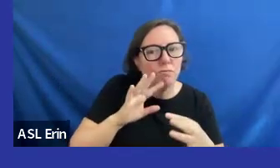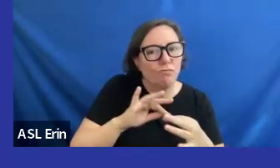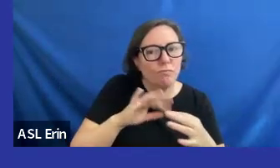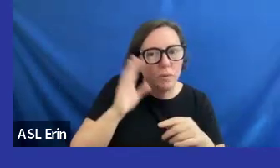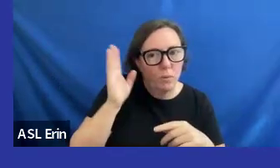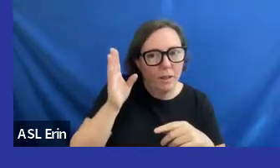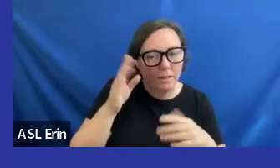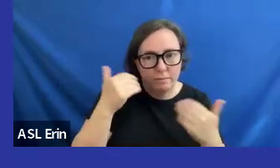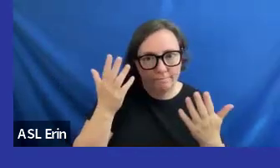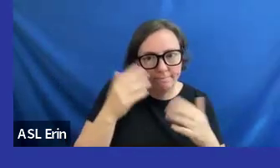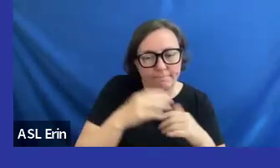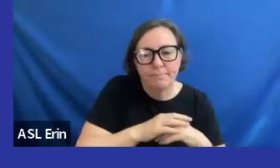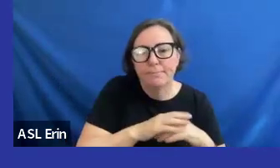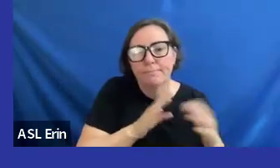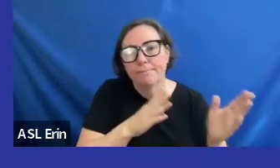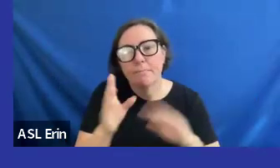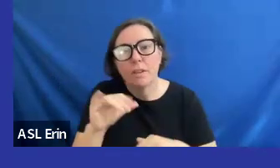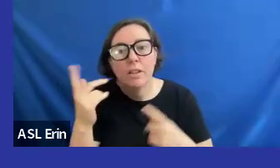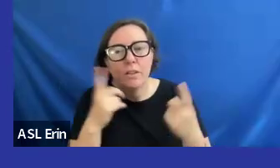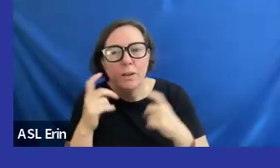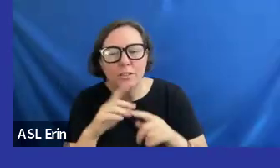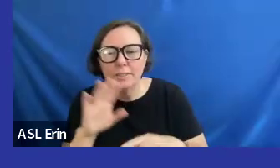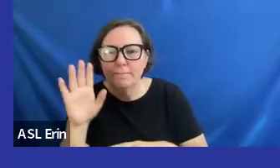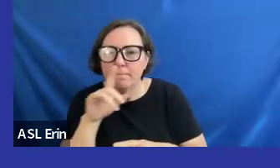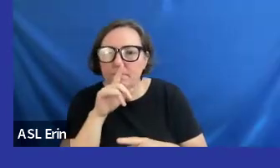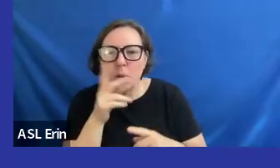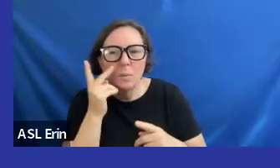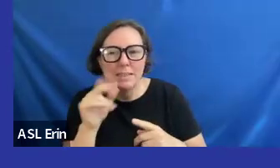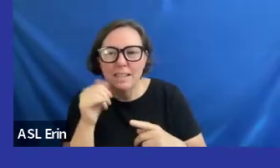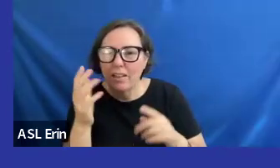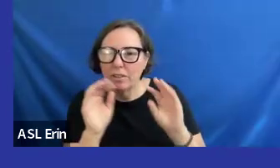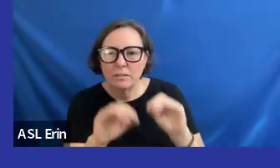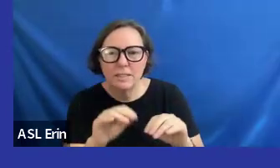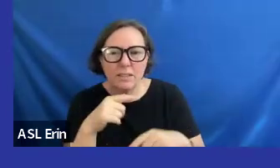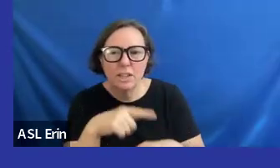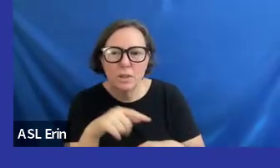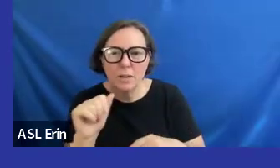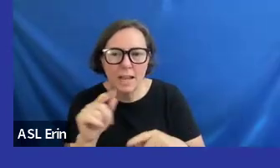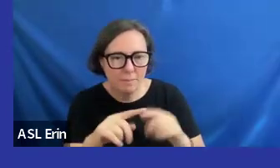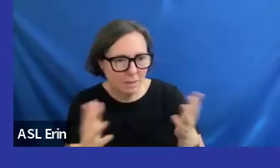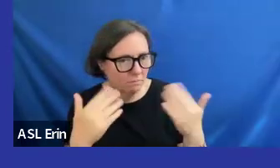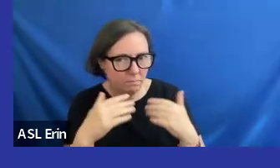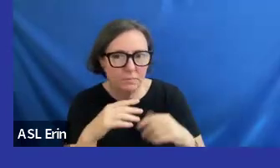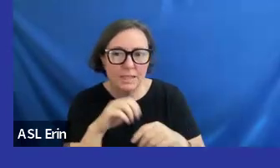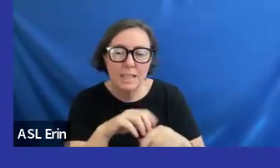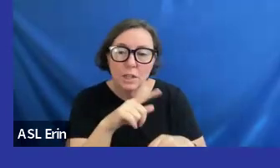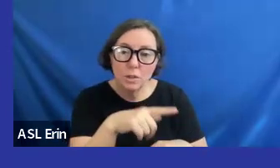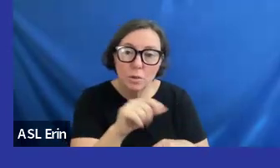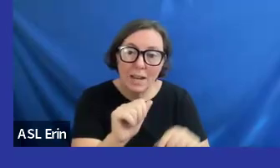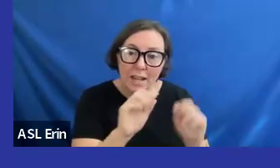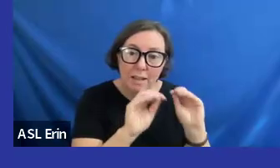So, Sarah, Thanks. any other questions? I don't see any yet, but feel free to ask questions. You can do it in the